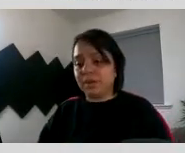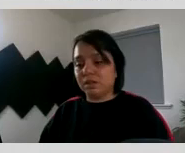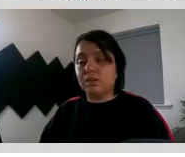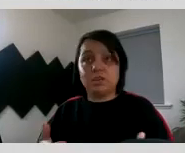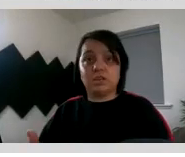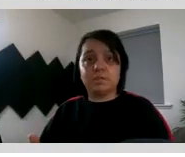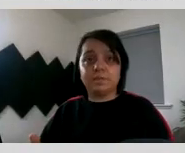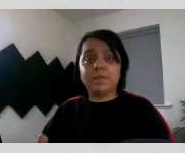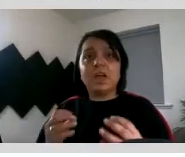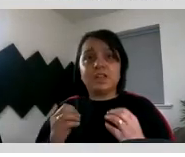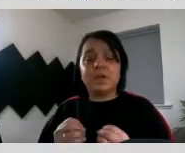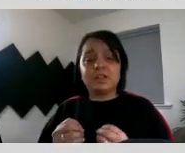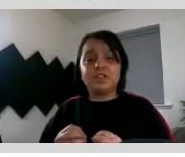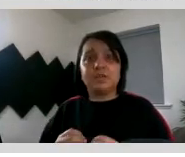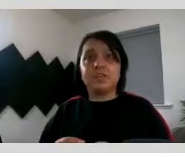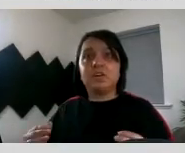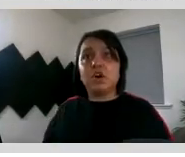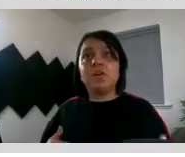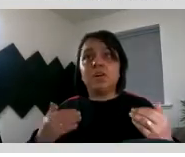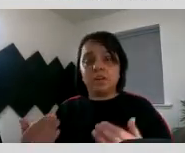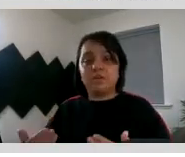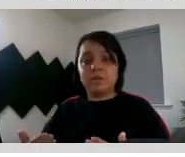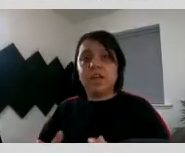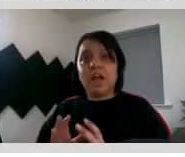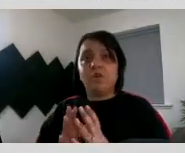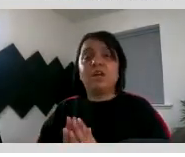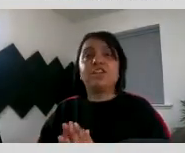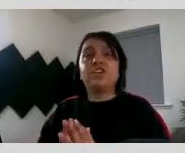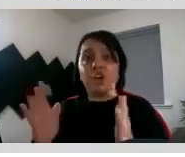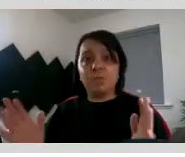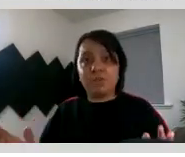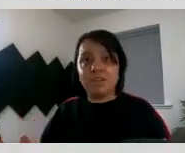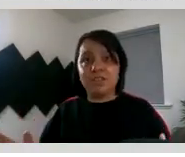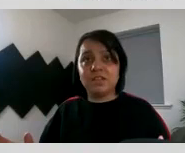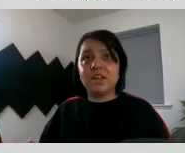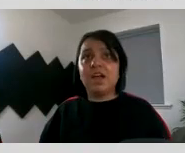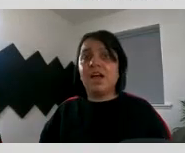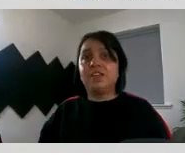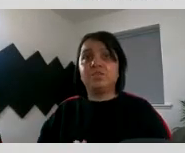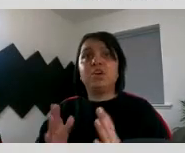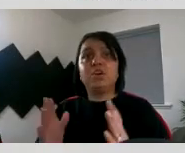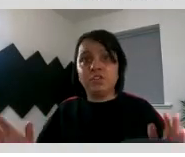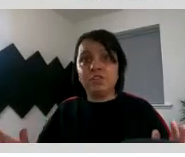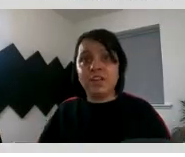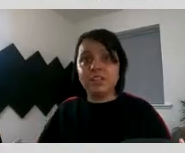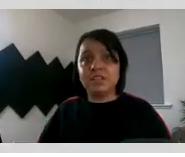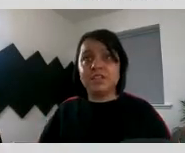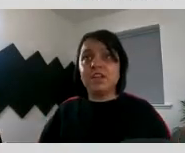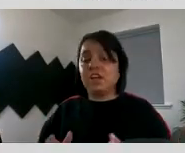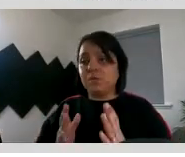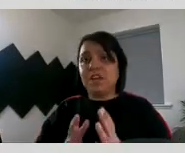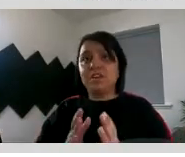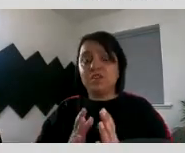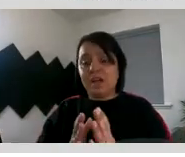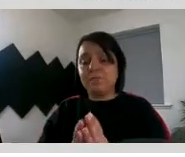in London, the best thing to do is go online and look at the crime rate and the burglary rate. It